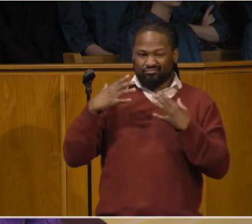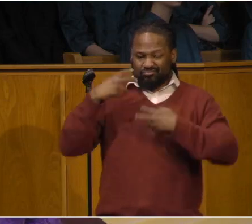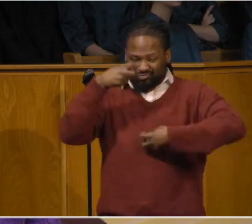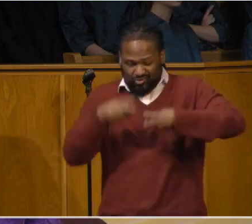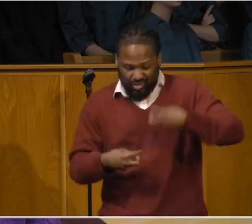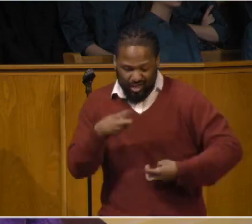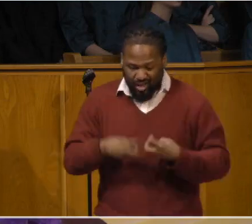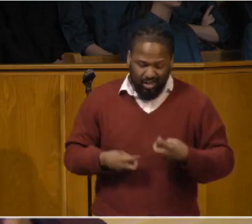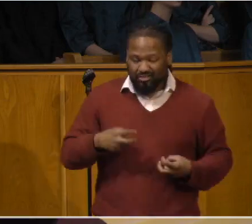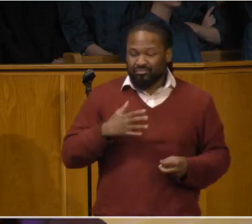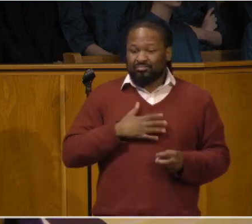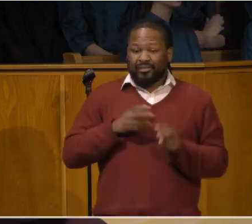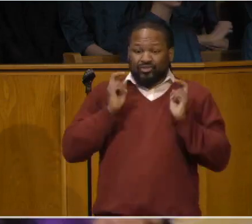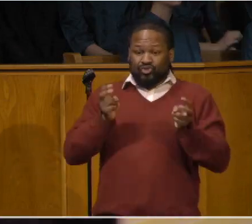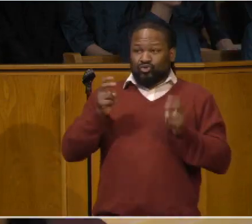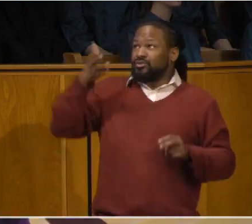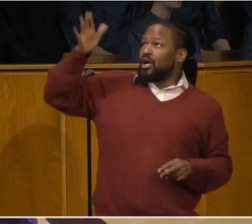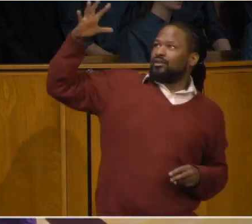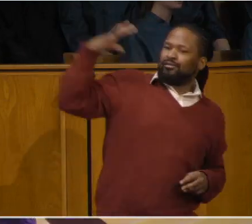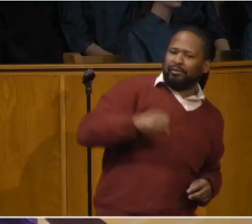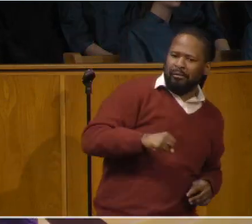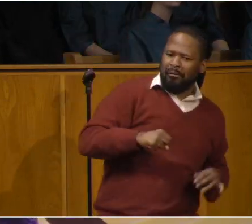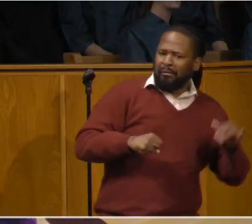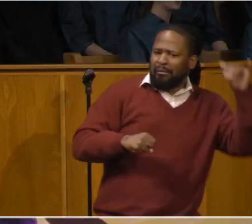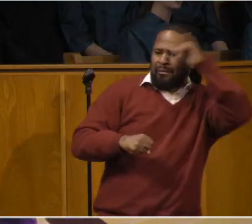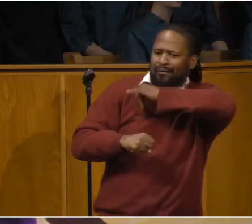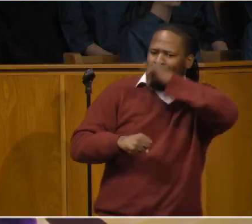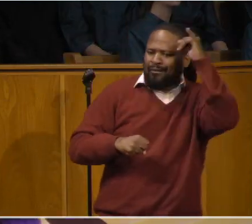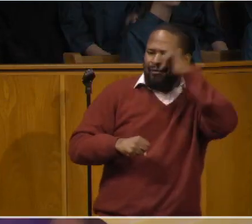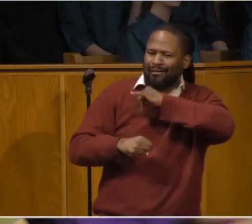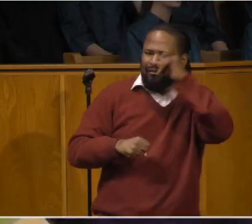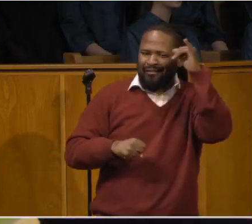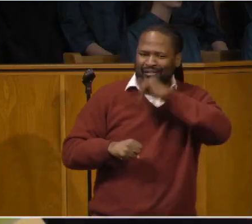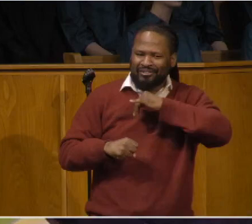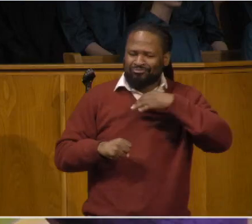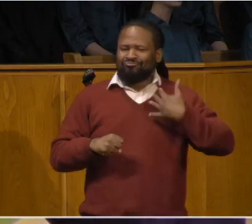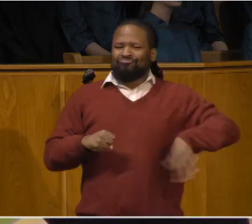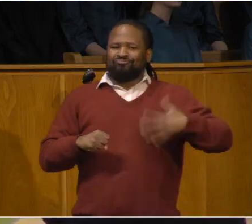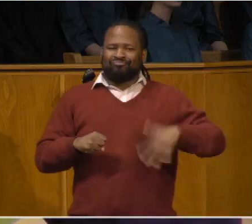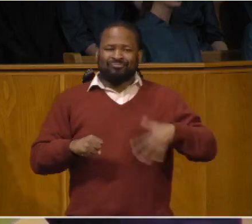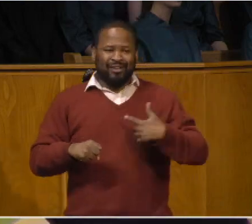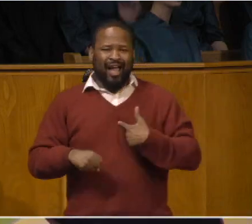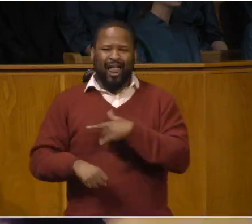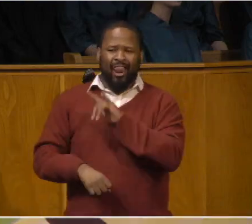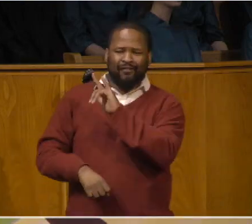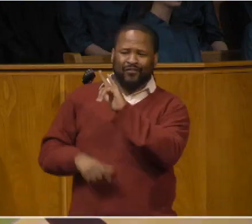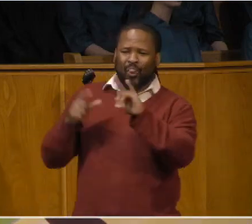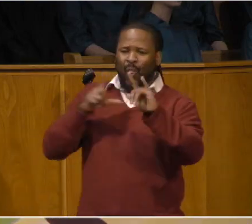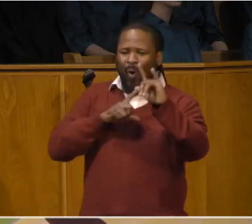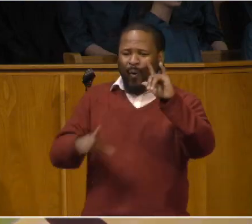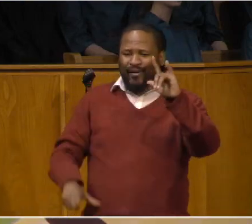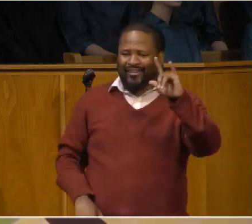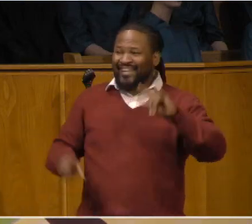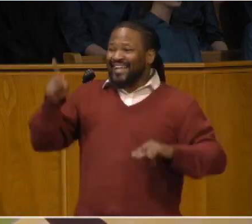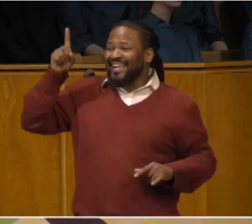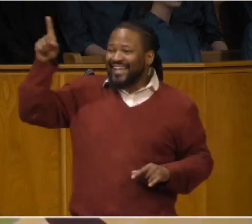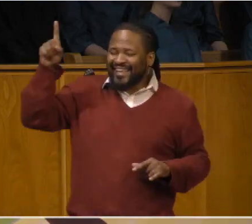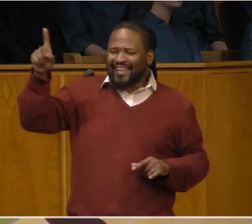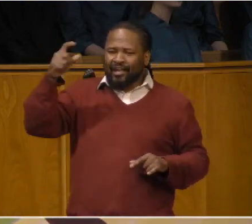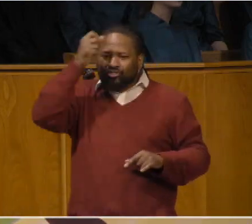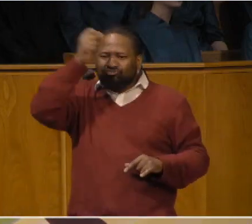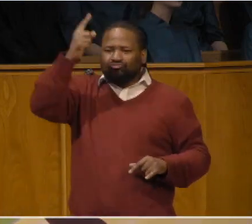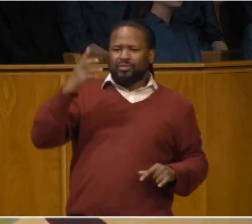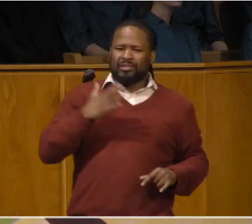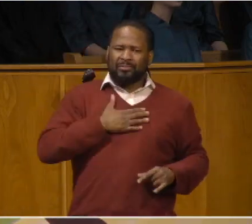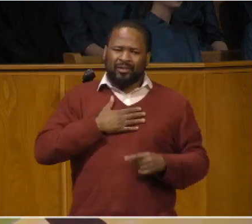my mess that I made for myself. He hears me. I love the Lord. He heard my cry and pitied